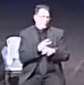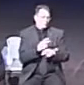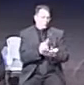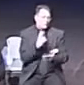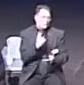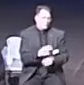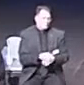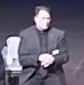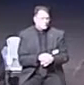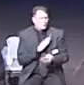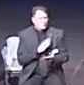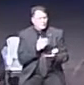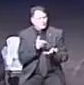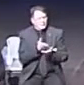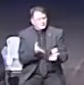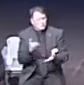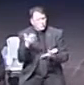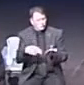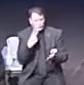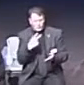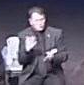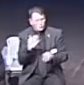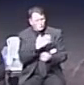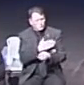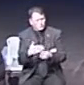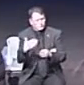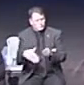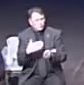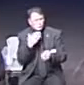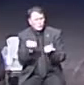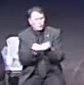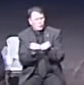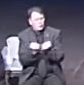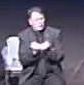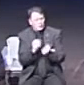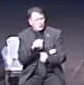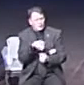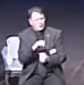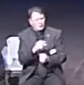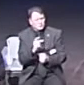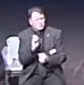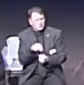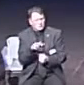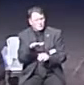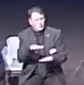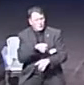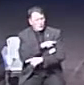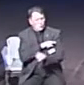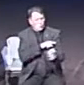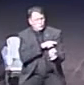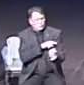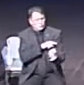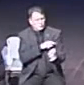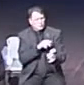That's the end of my presentation. I'm looking at the time. My good colleague, Anne-Catherine Freude is on the ground, also working at